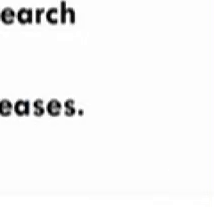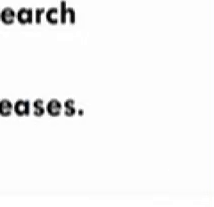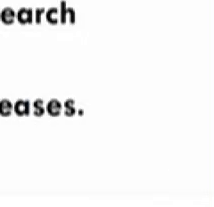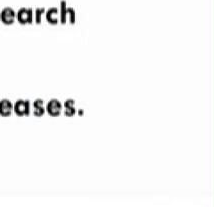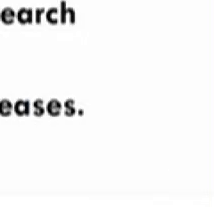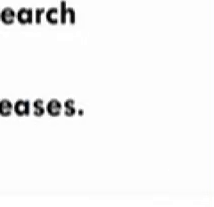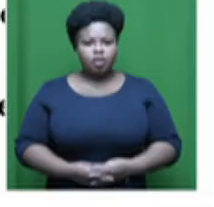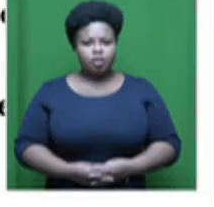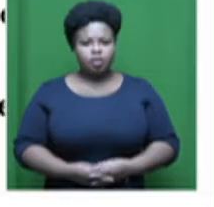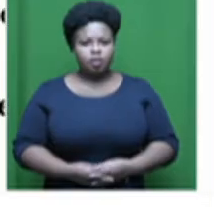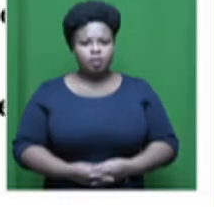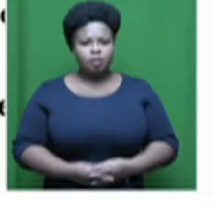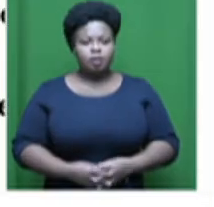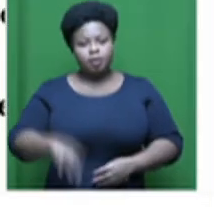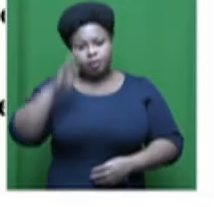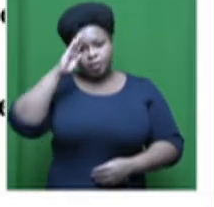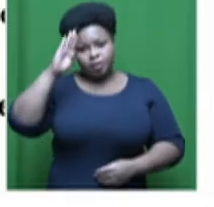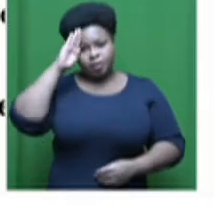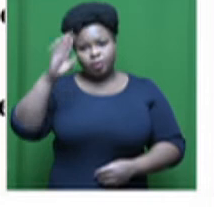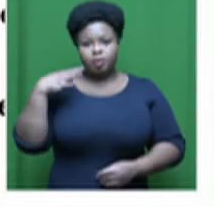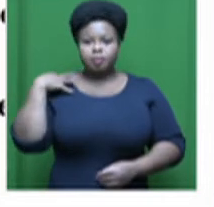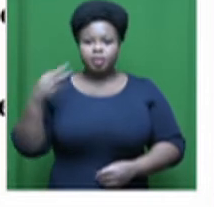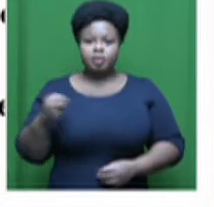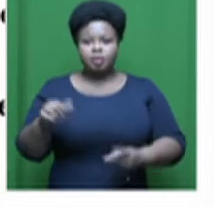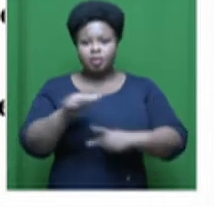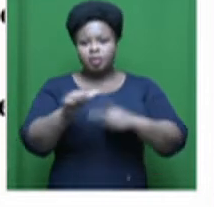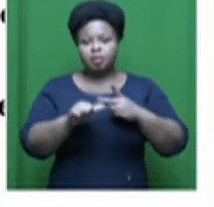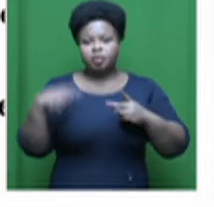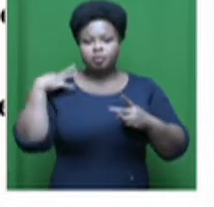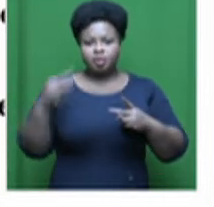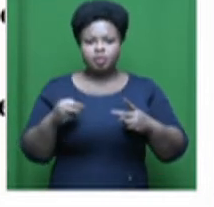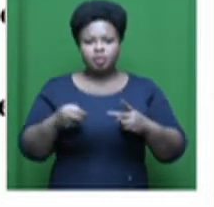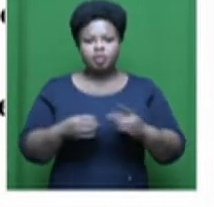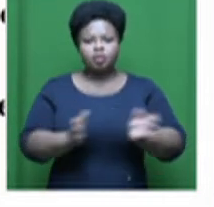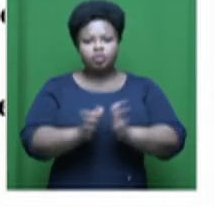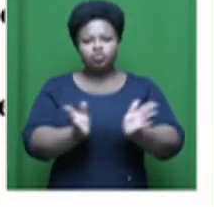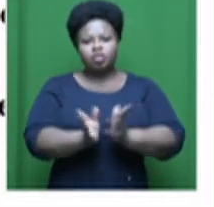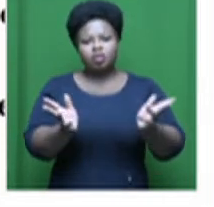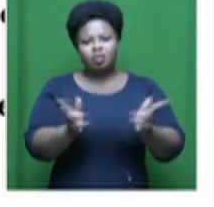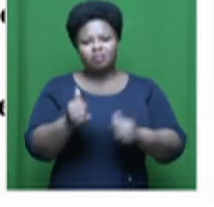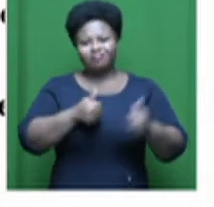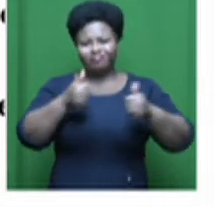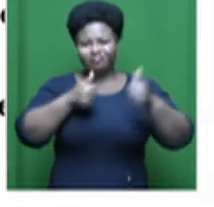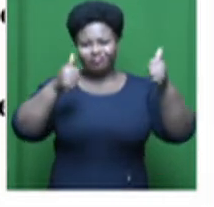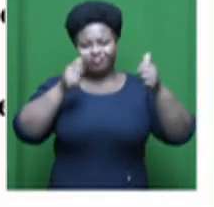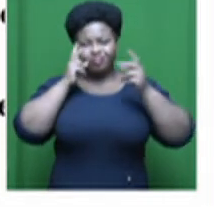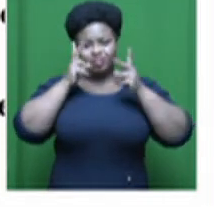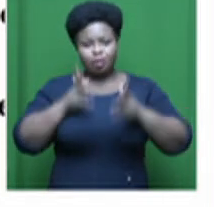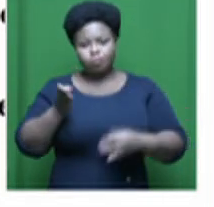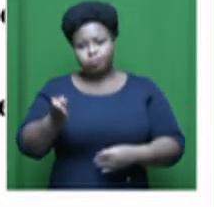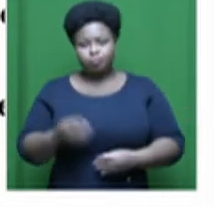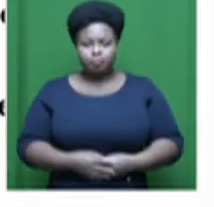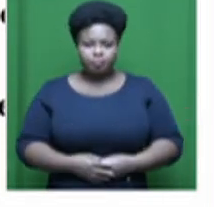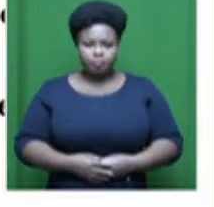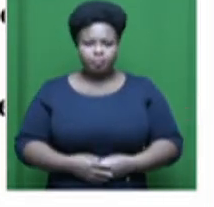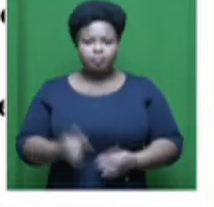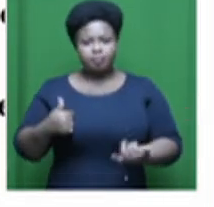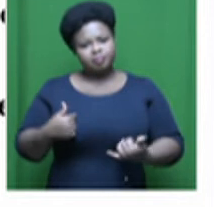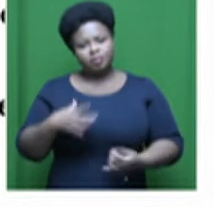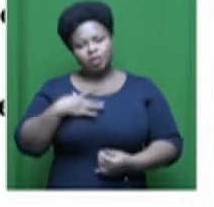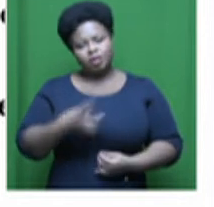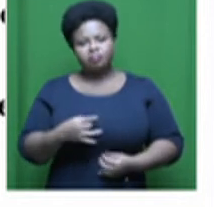Good evening, Honourable Minister. Good evening, the Deputy Minister, Director General, and other esteemed guests. And I would like to thank